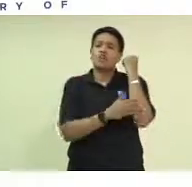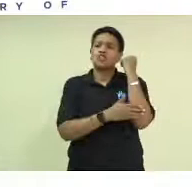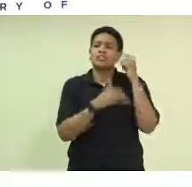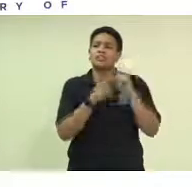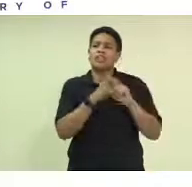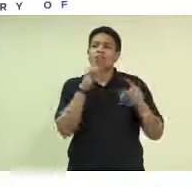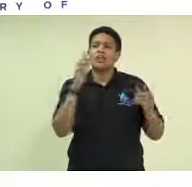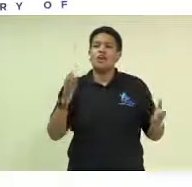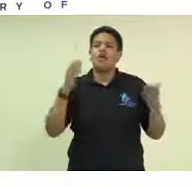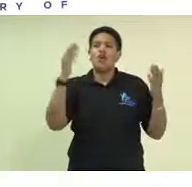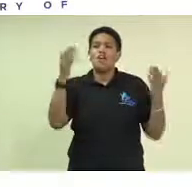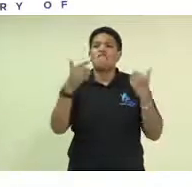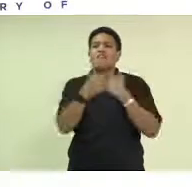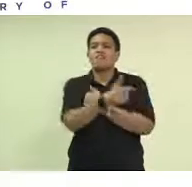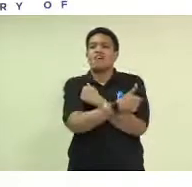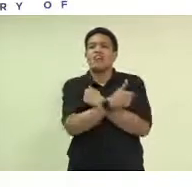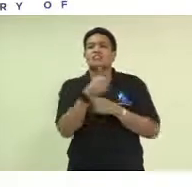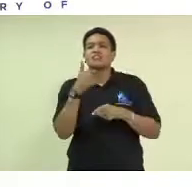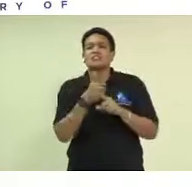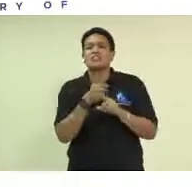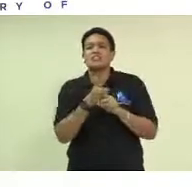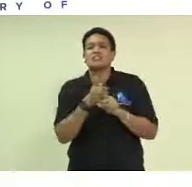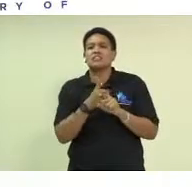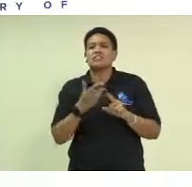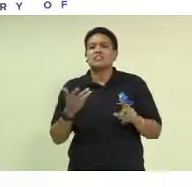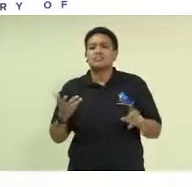are offering vaccines to